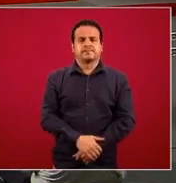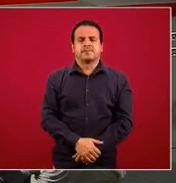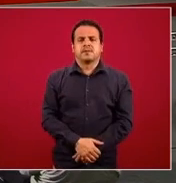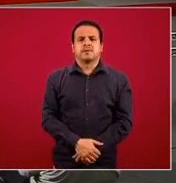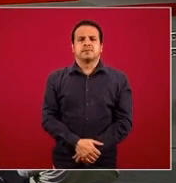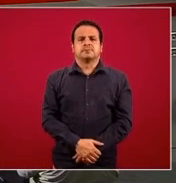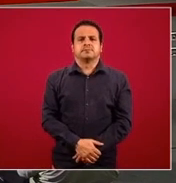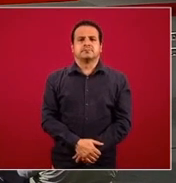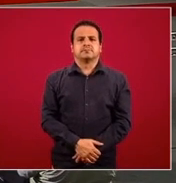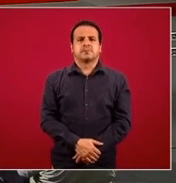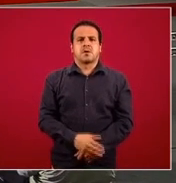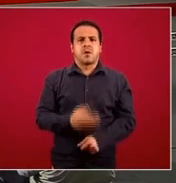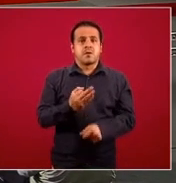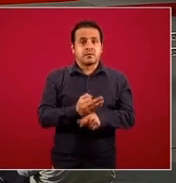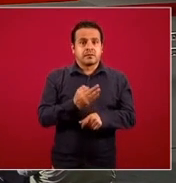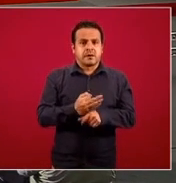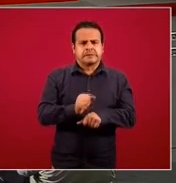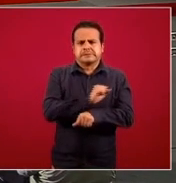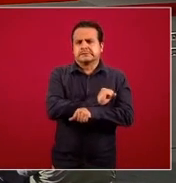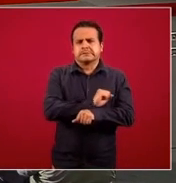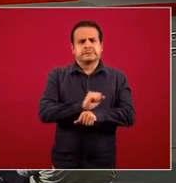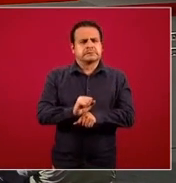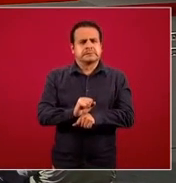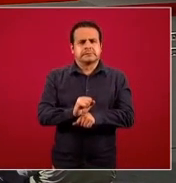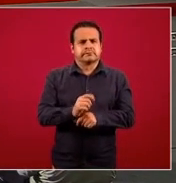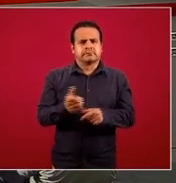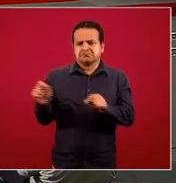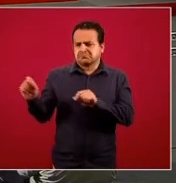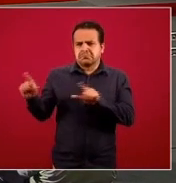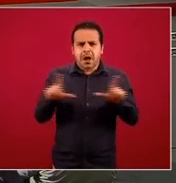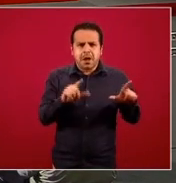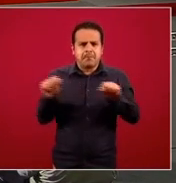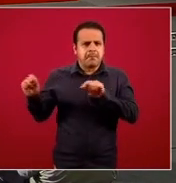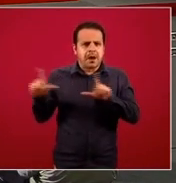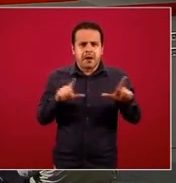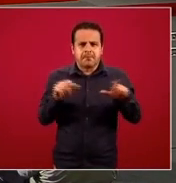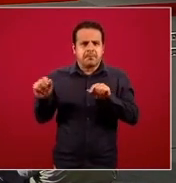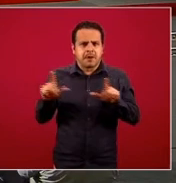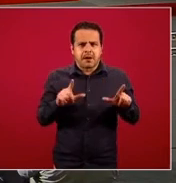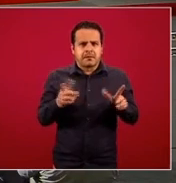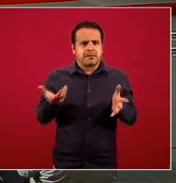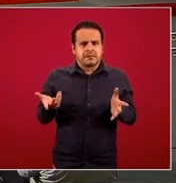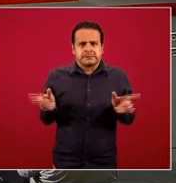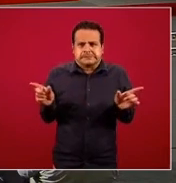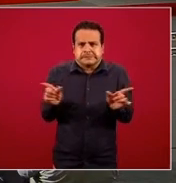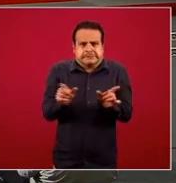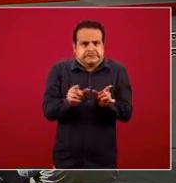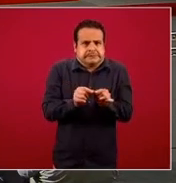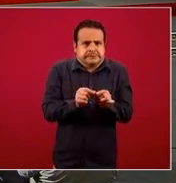going last because she's the most important participant of today's conference.